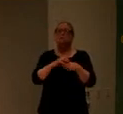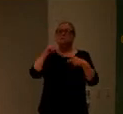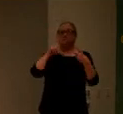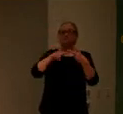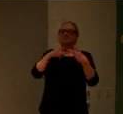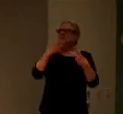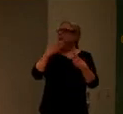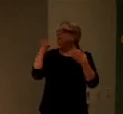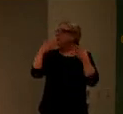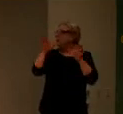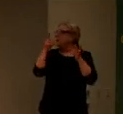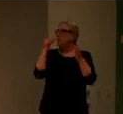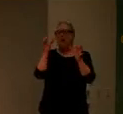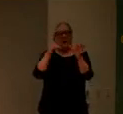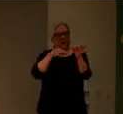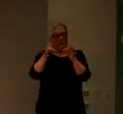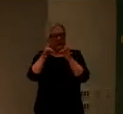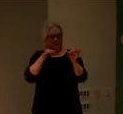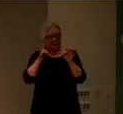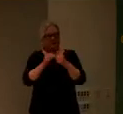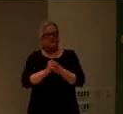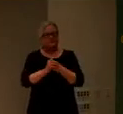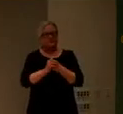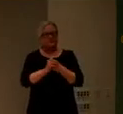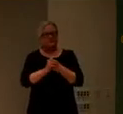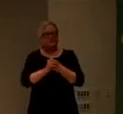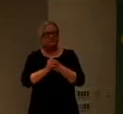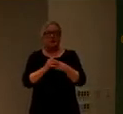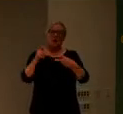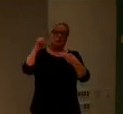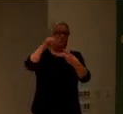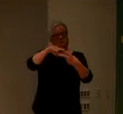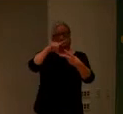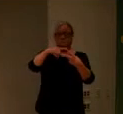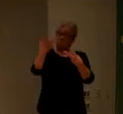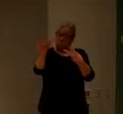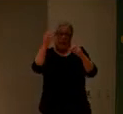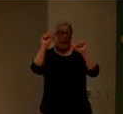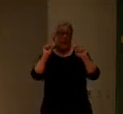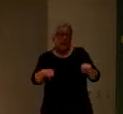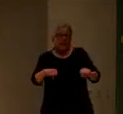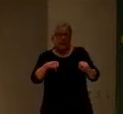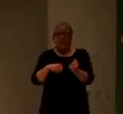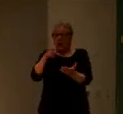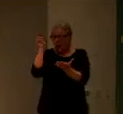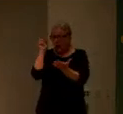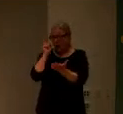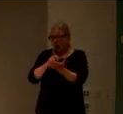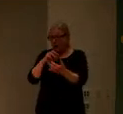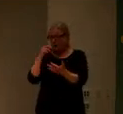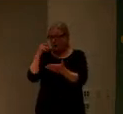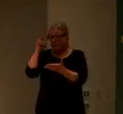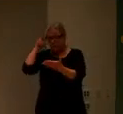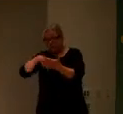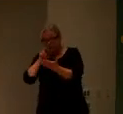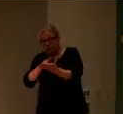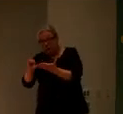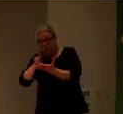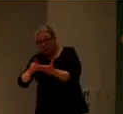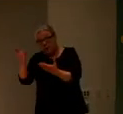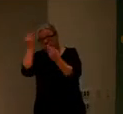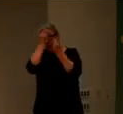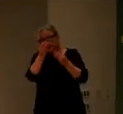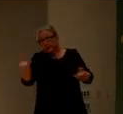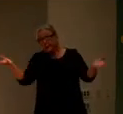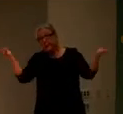it. So working with scientists, that way when we're disseminating information in a research publication, and then in all the